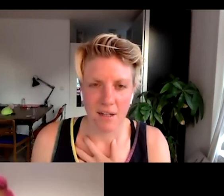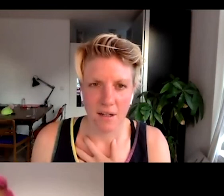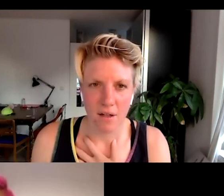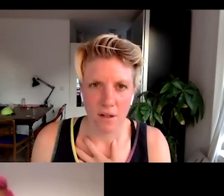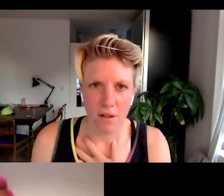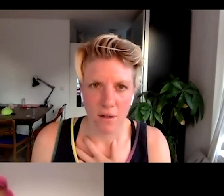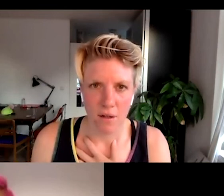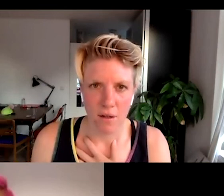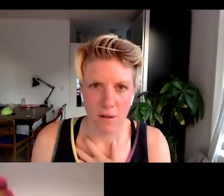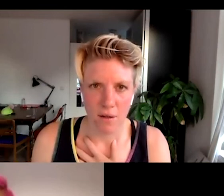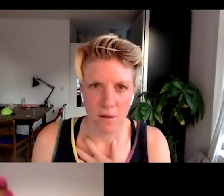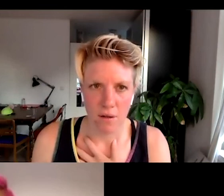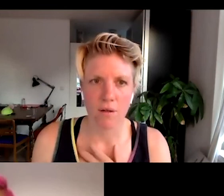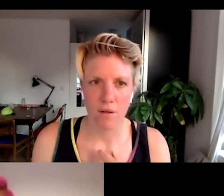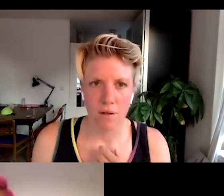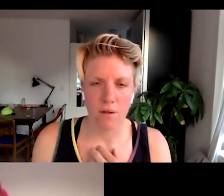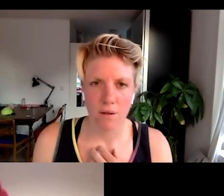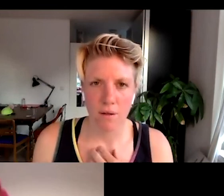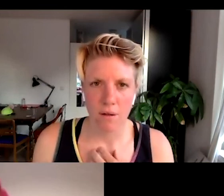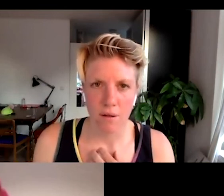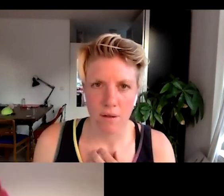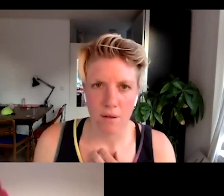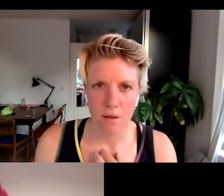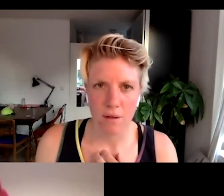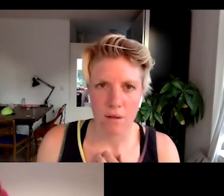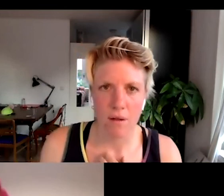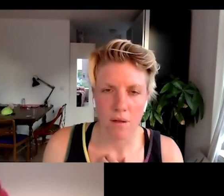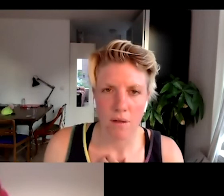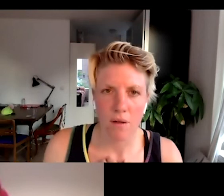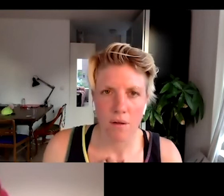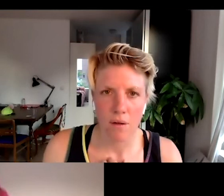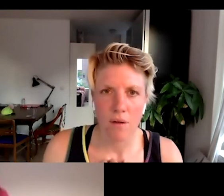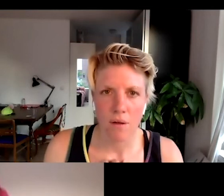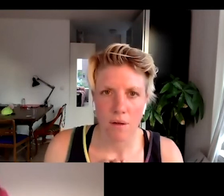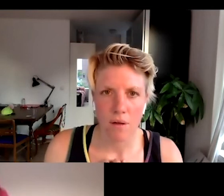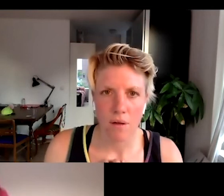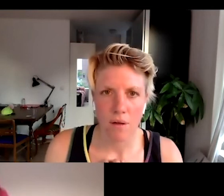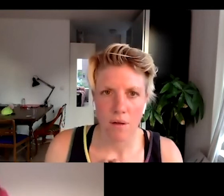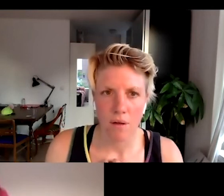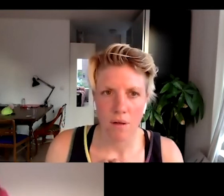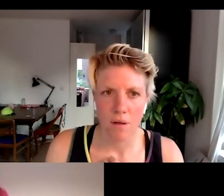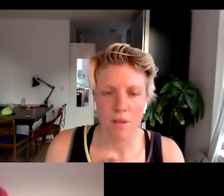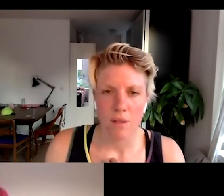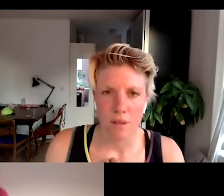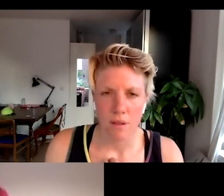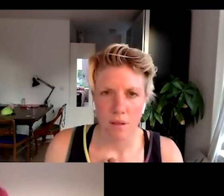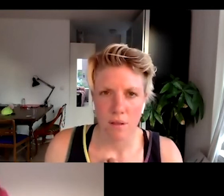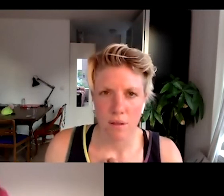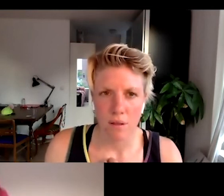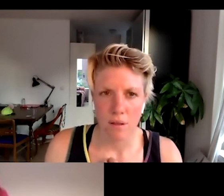at 65 years, because now it's already 70 years here in Holland. And